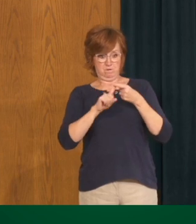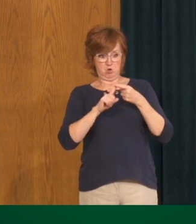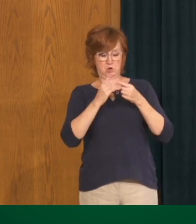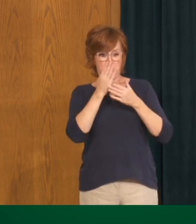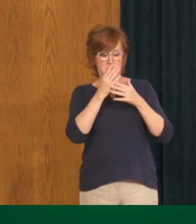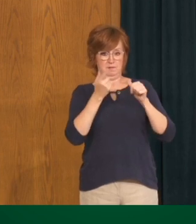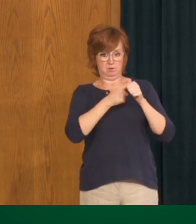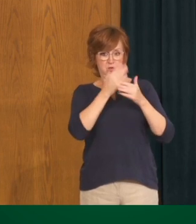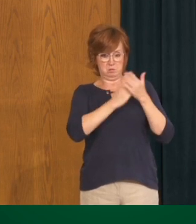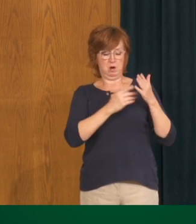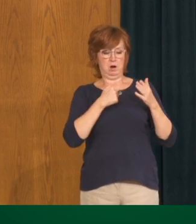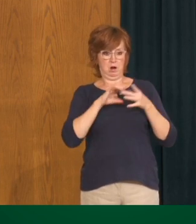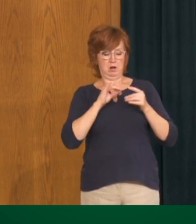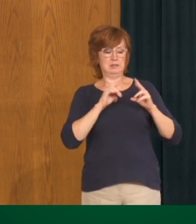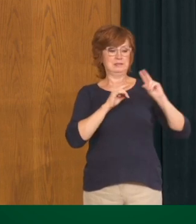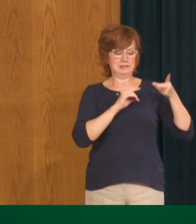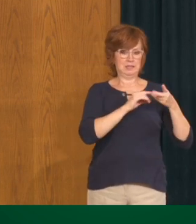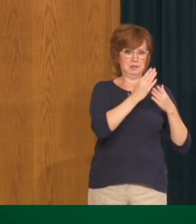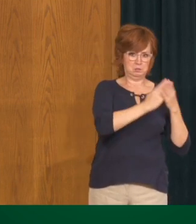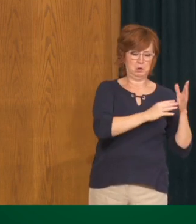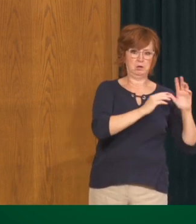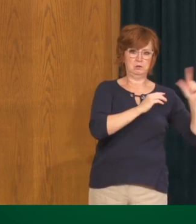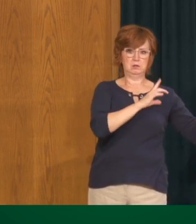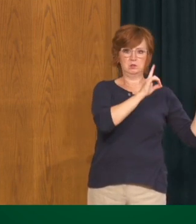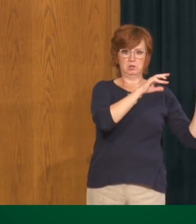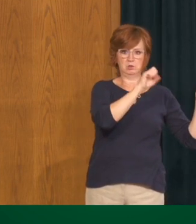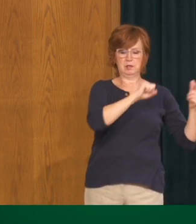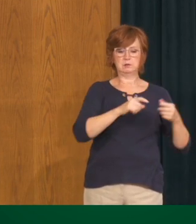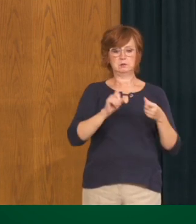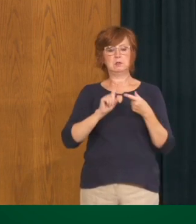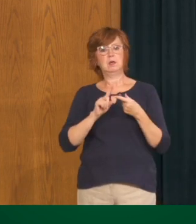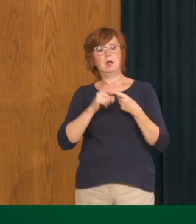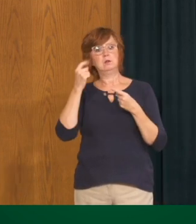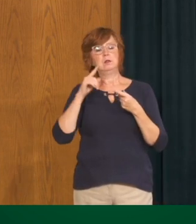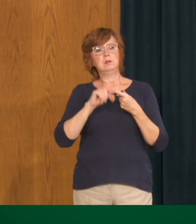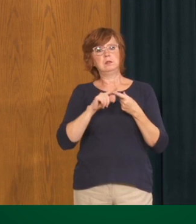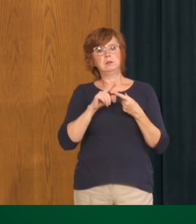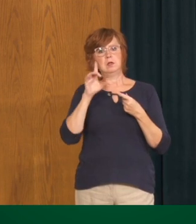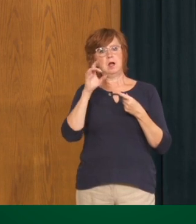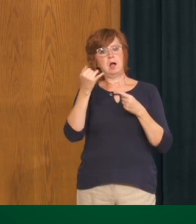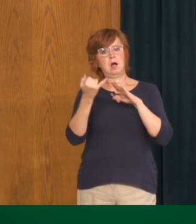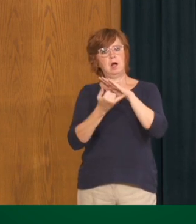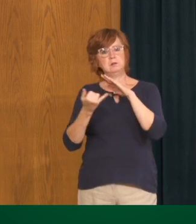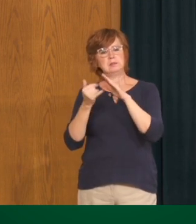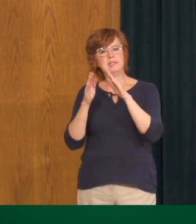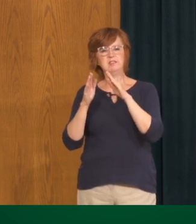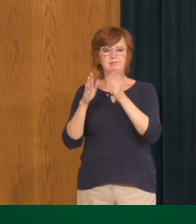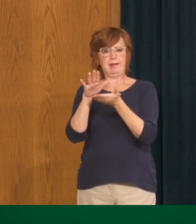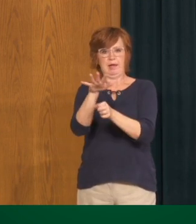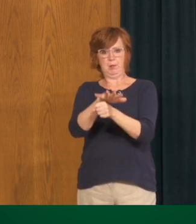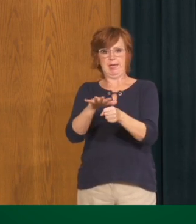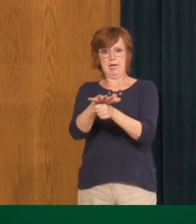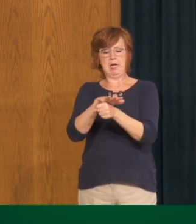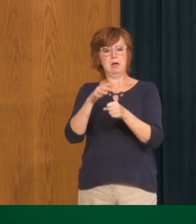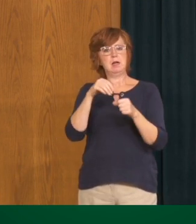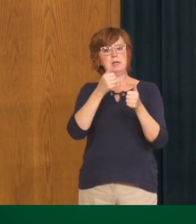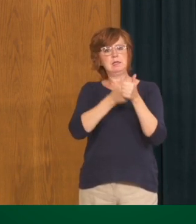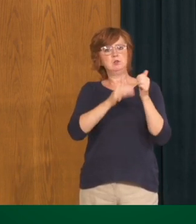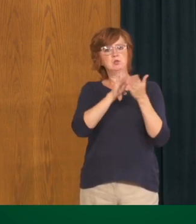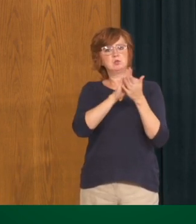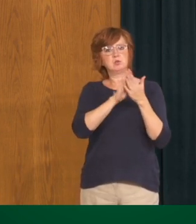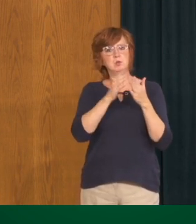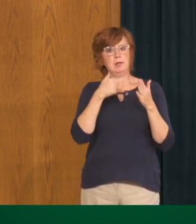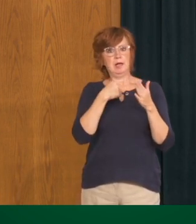establishing an isolation facility or an isolation room in the schools was precisely for that, to ensure that children who